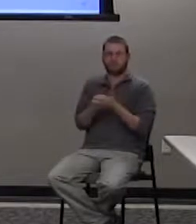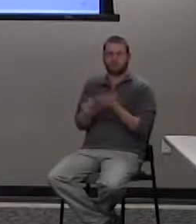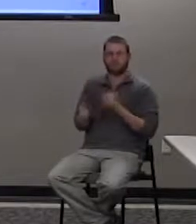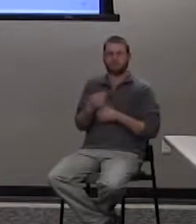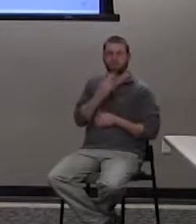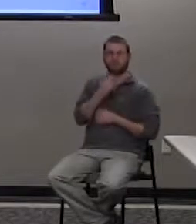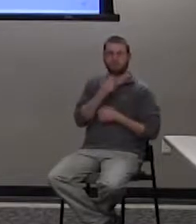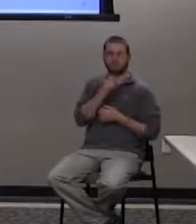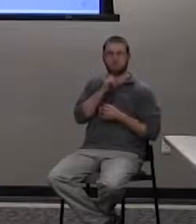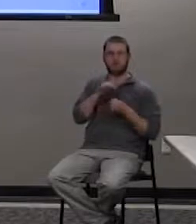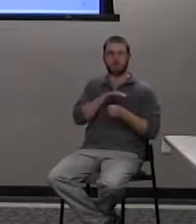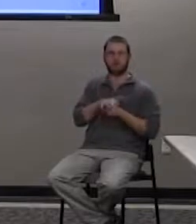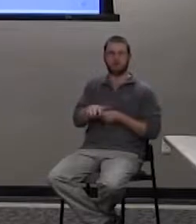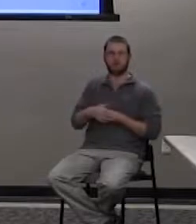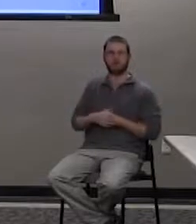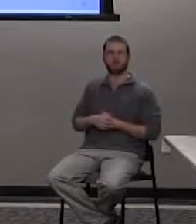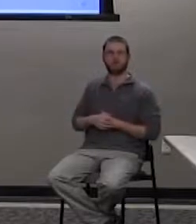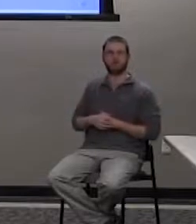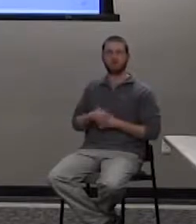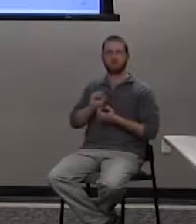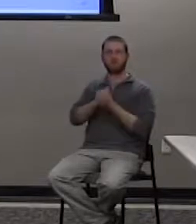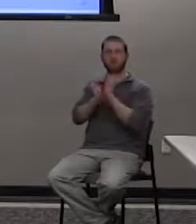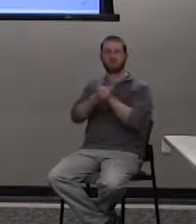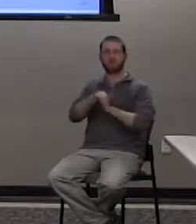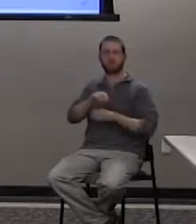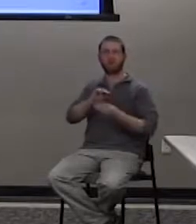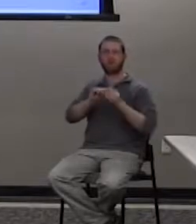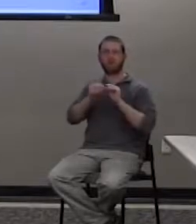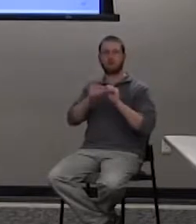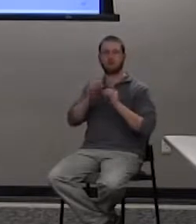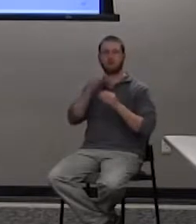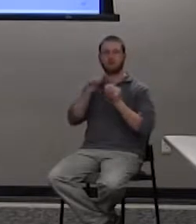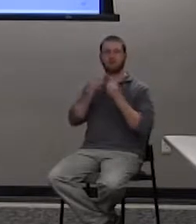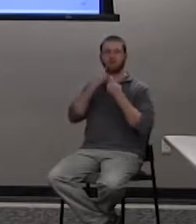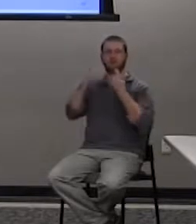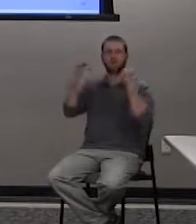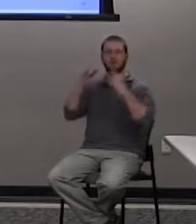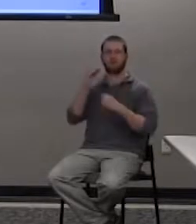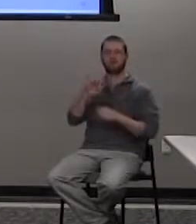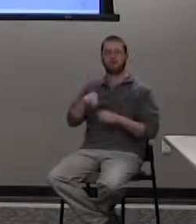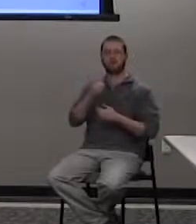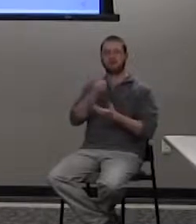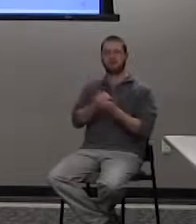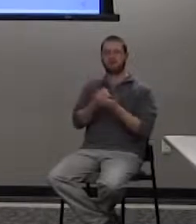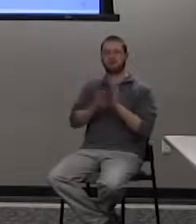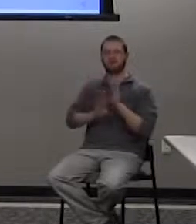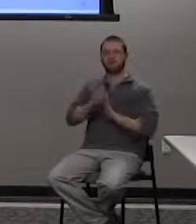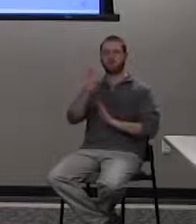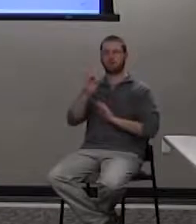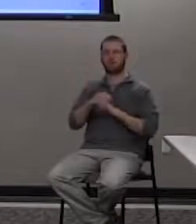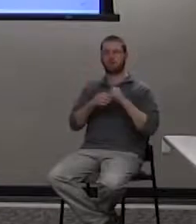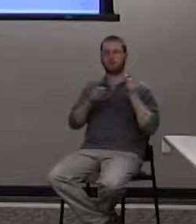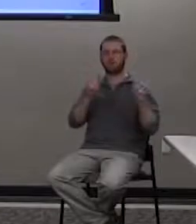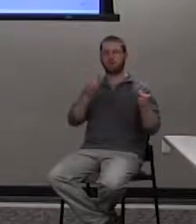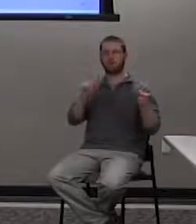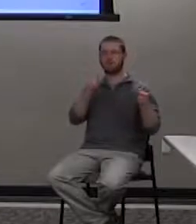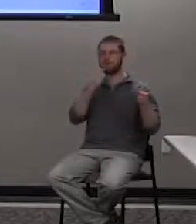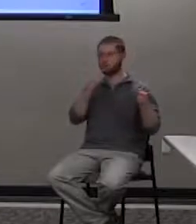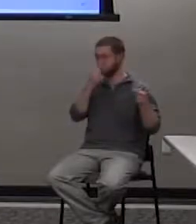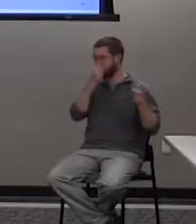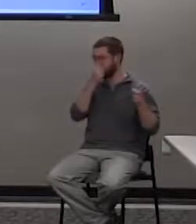how do we then affect that so that we can be more successful in that arena of economic development? Does that make sense? Right. And so the trend has